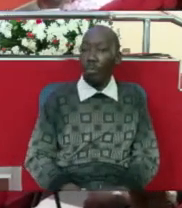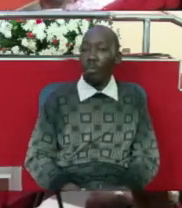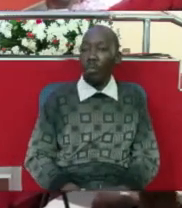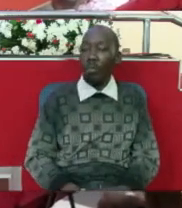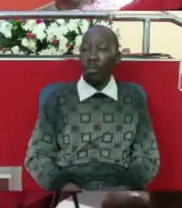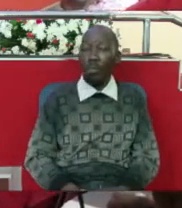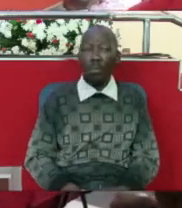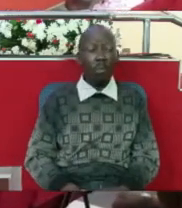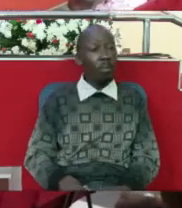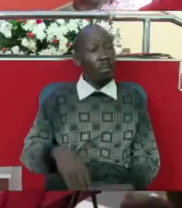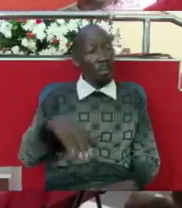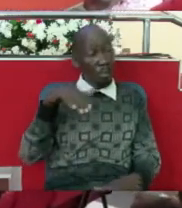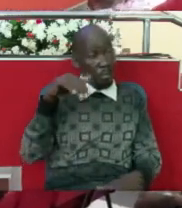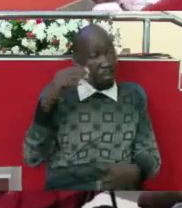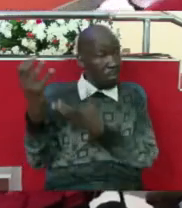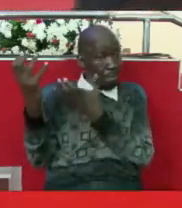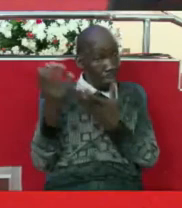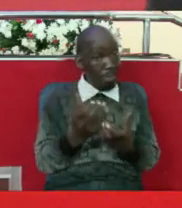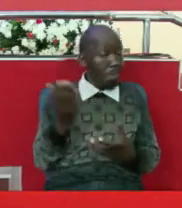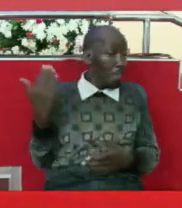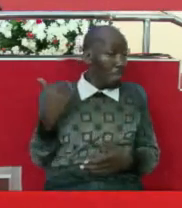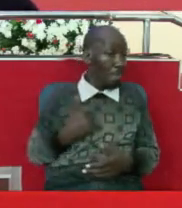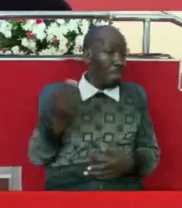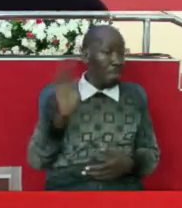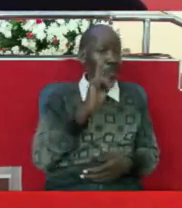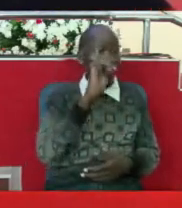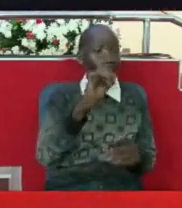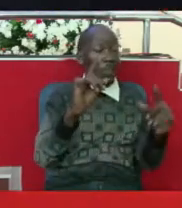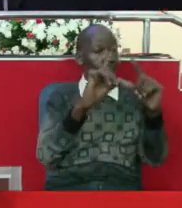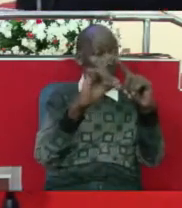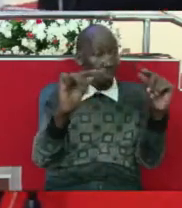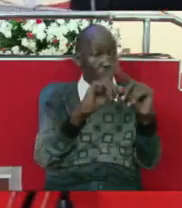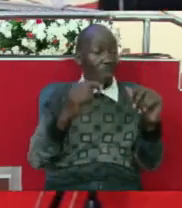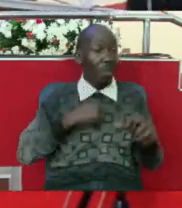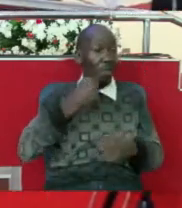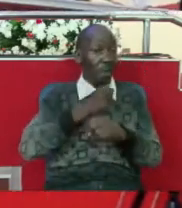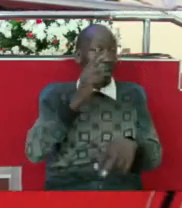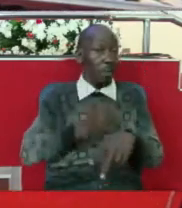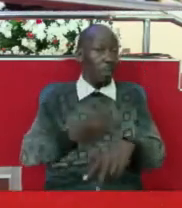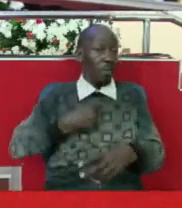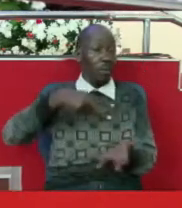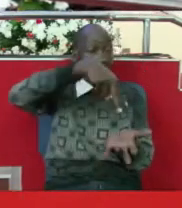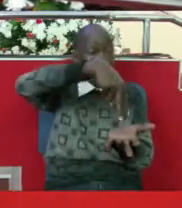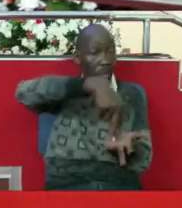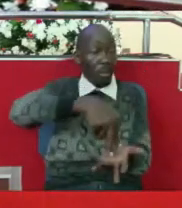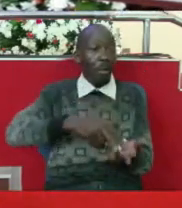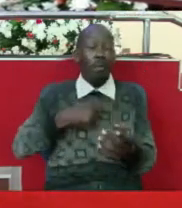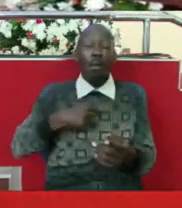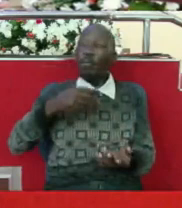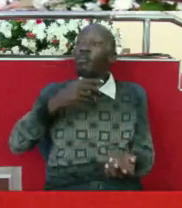And it brings me back to one simple statement that I made when I was standing in front of you, my dear brother.